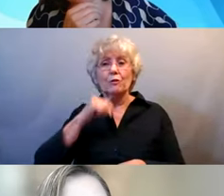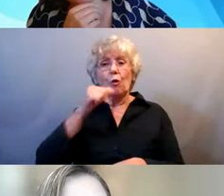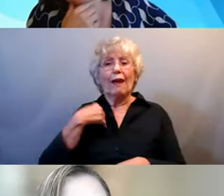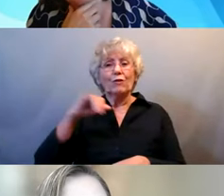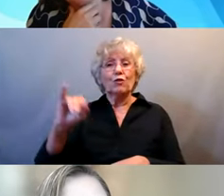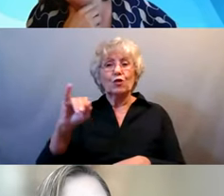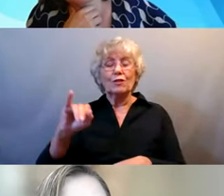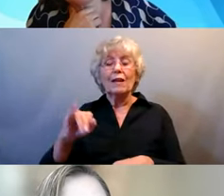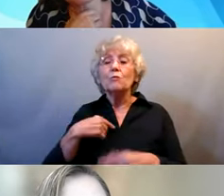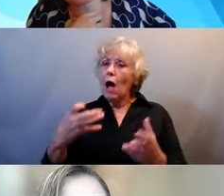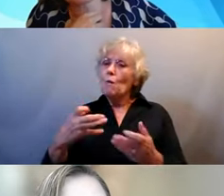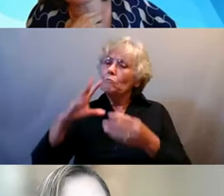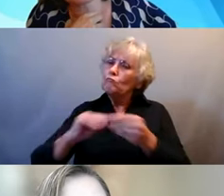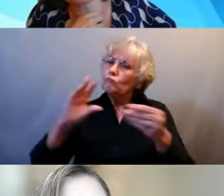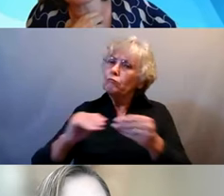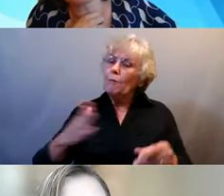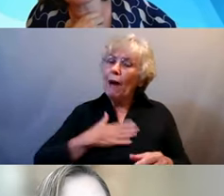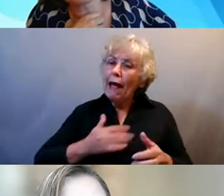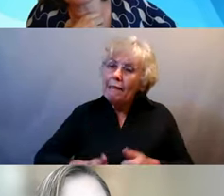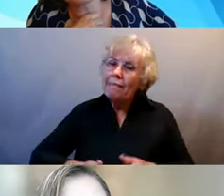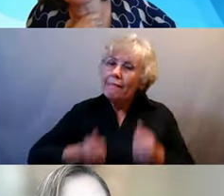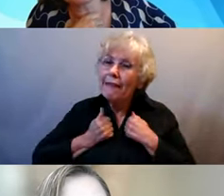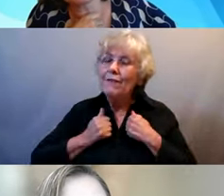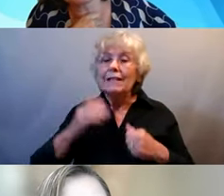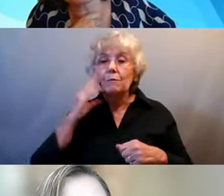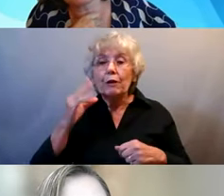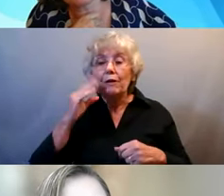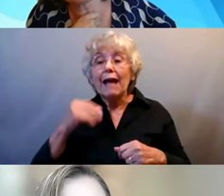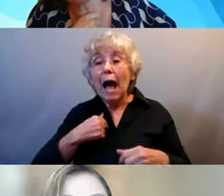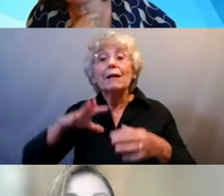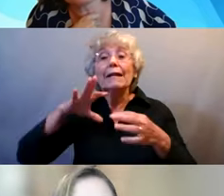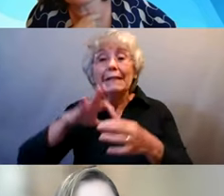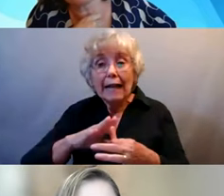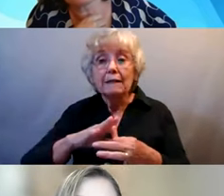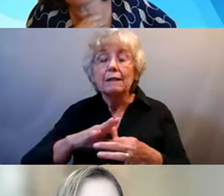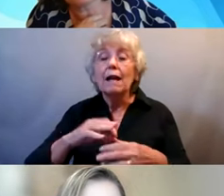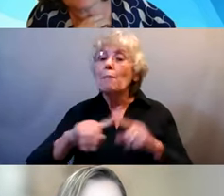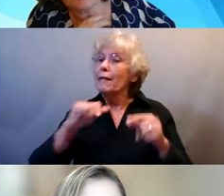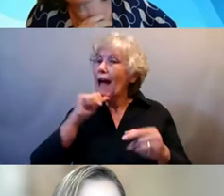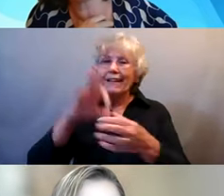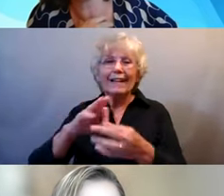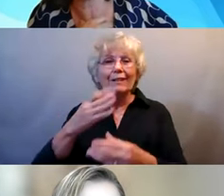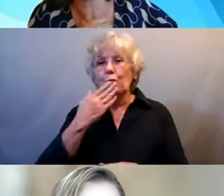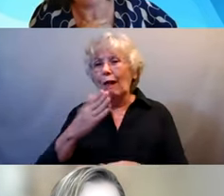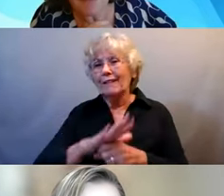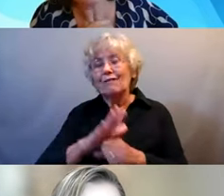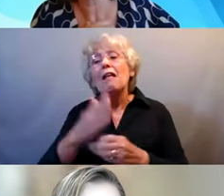lived experience and I'm connected, but I'm not connected well enough. Thank you very much for this opportunity and I'm coming back.